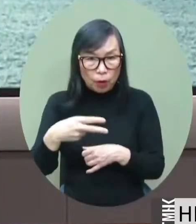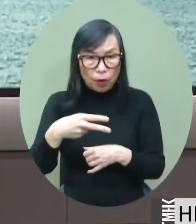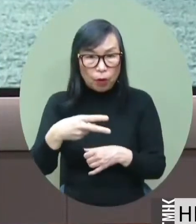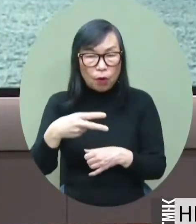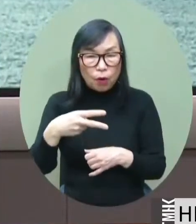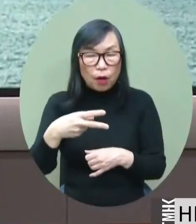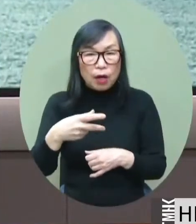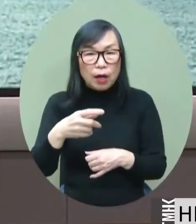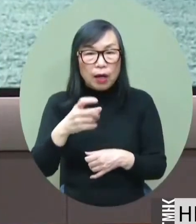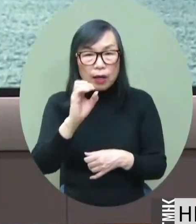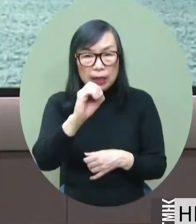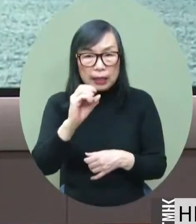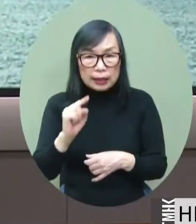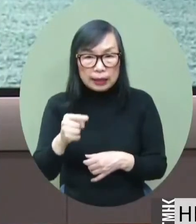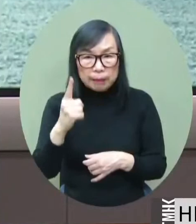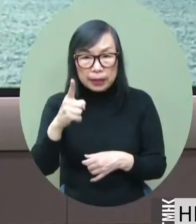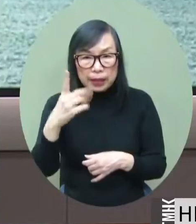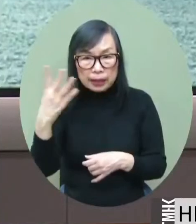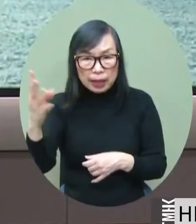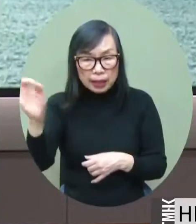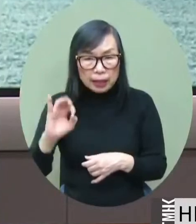0.96%, 2 jabs,